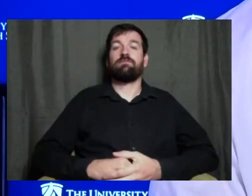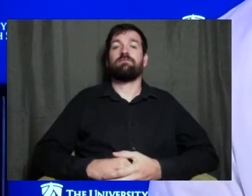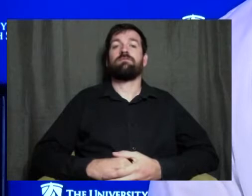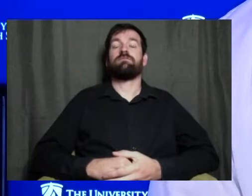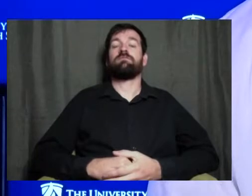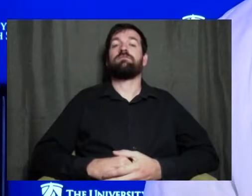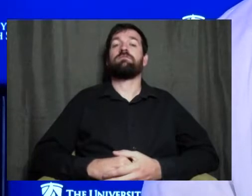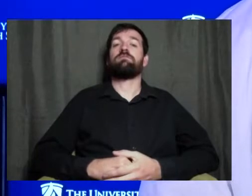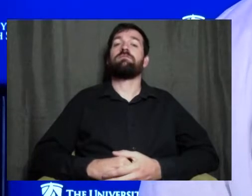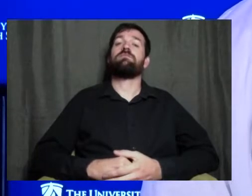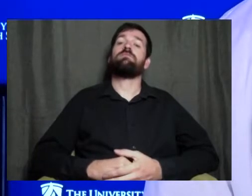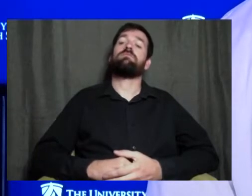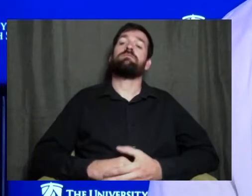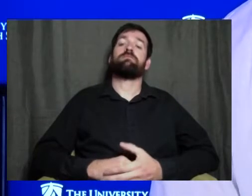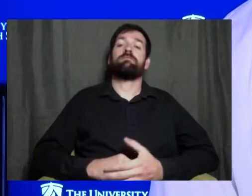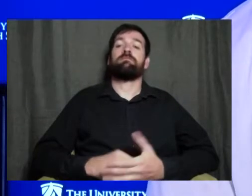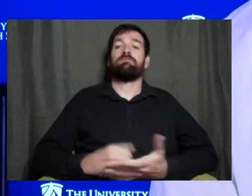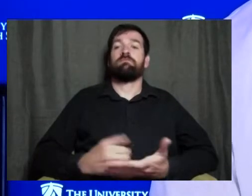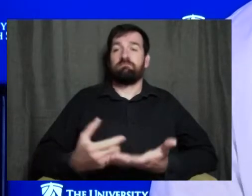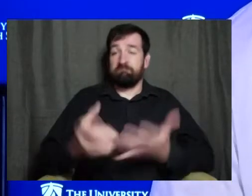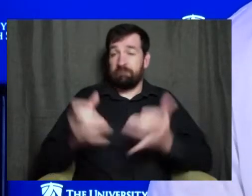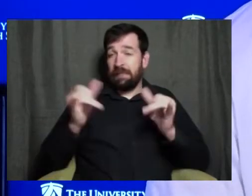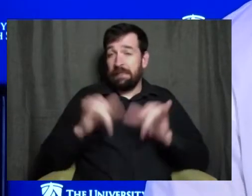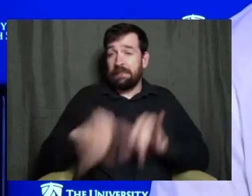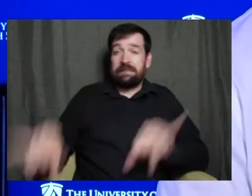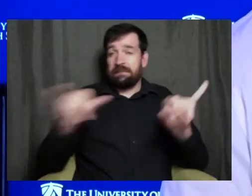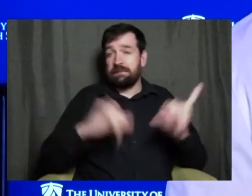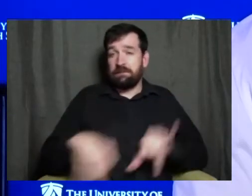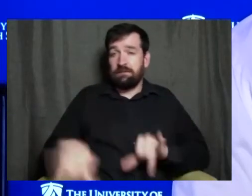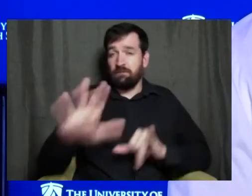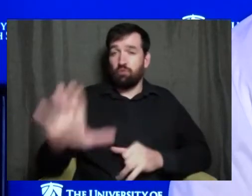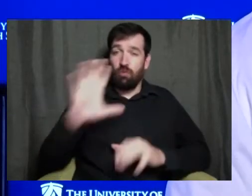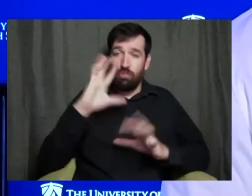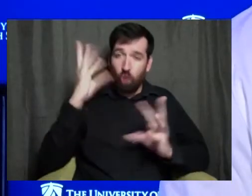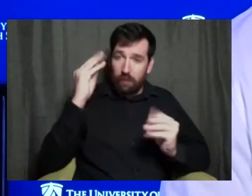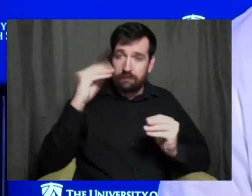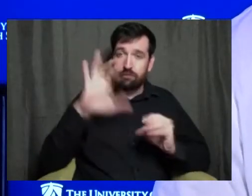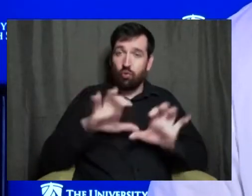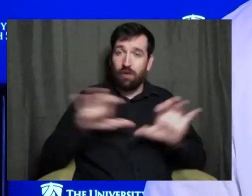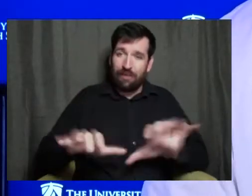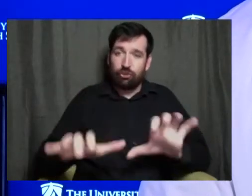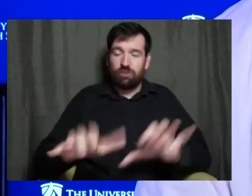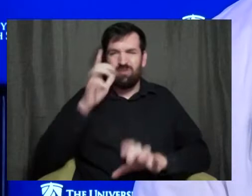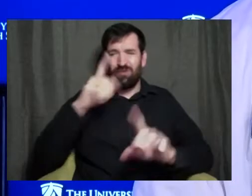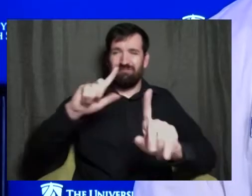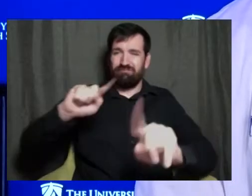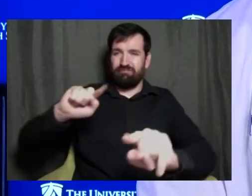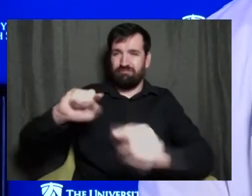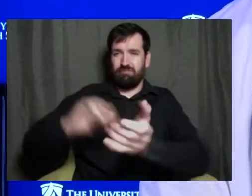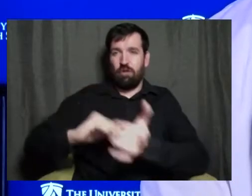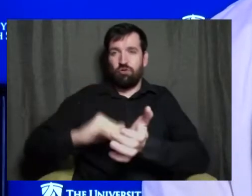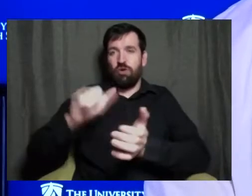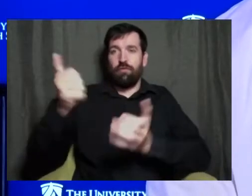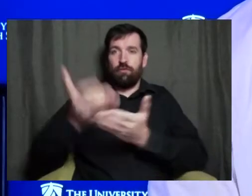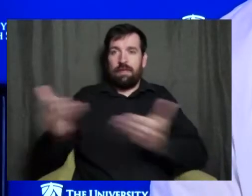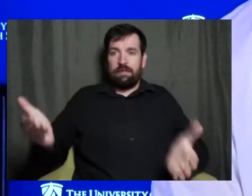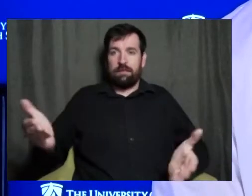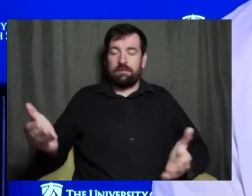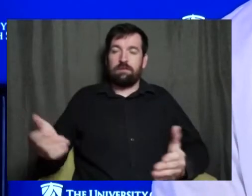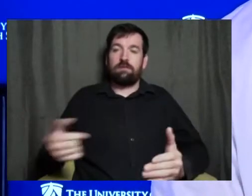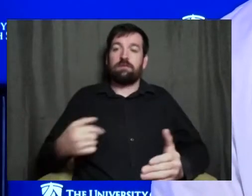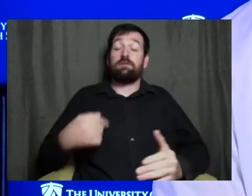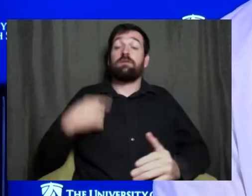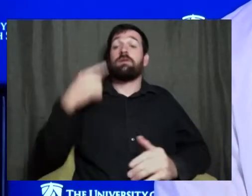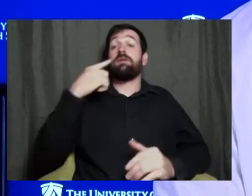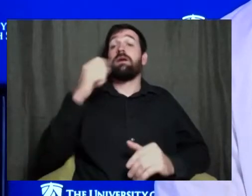a matter of staying consistent in your thoughts and actions, and you're going to go to the doctor for other things. I think the other major